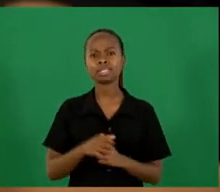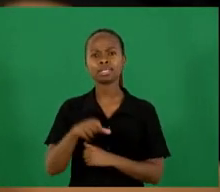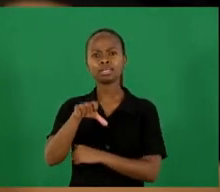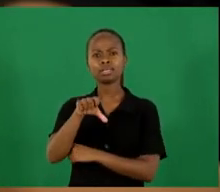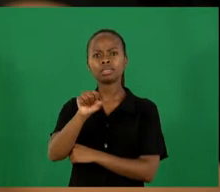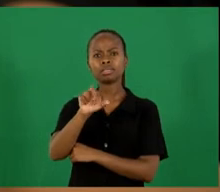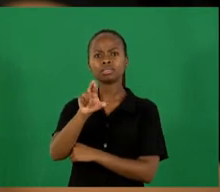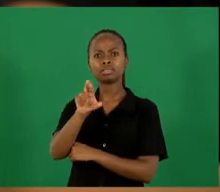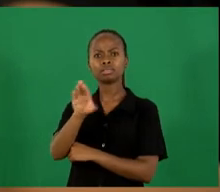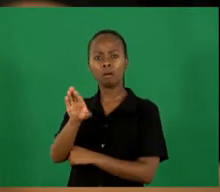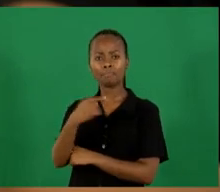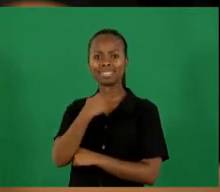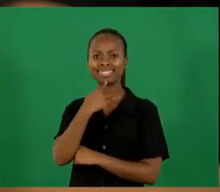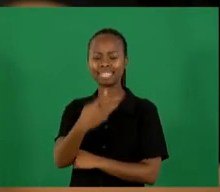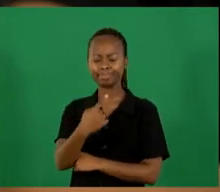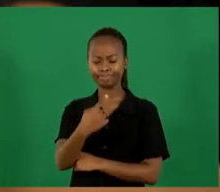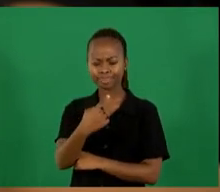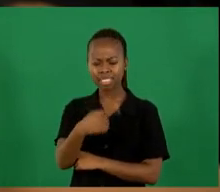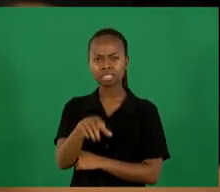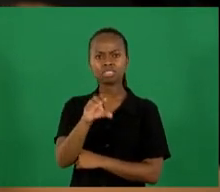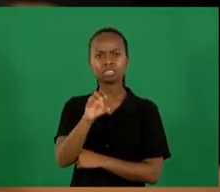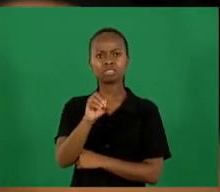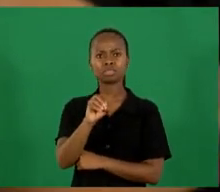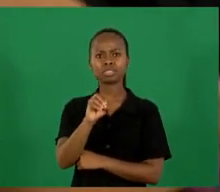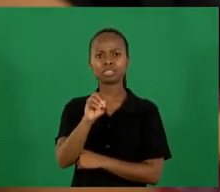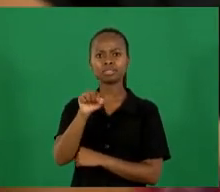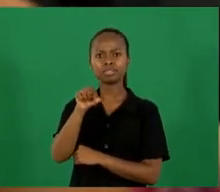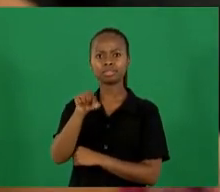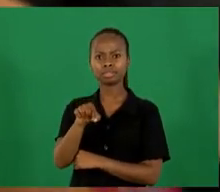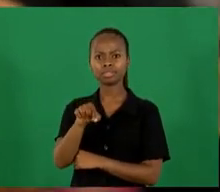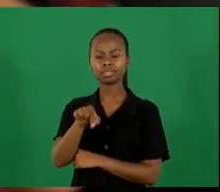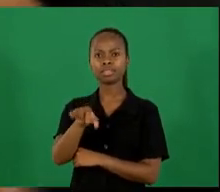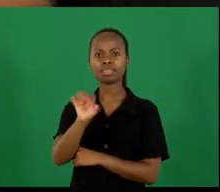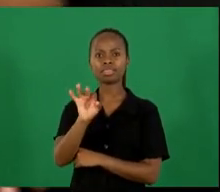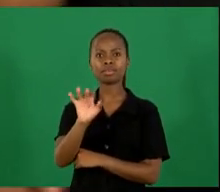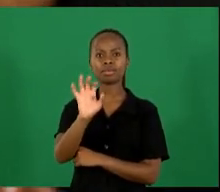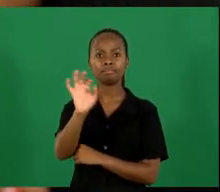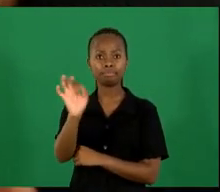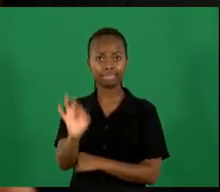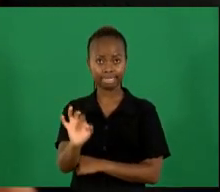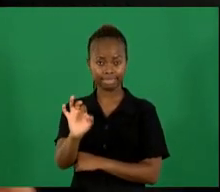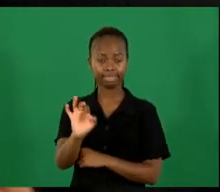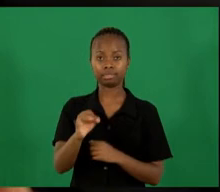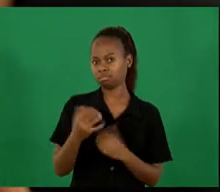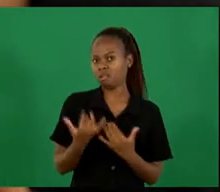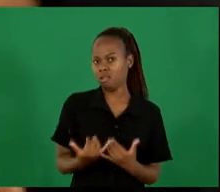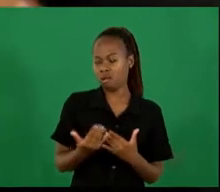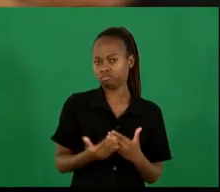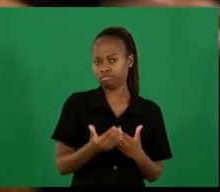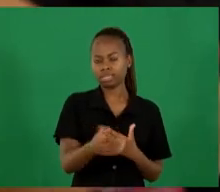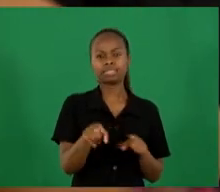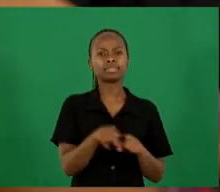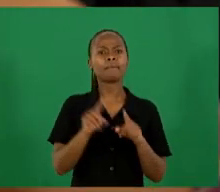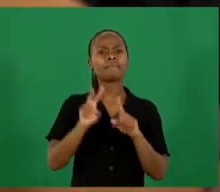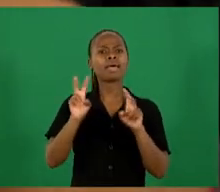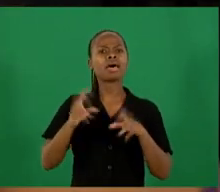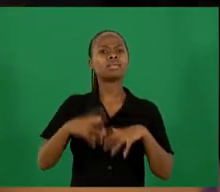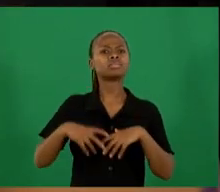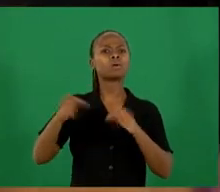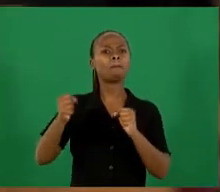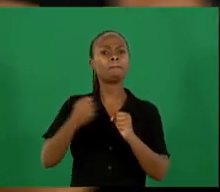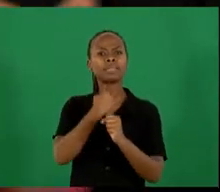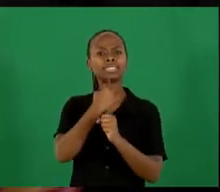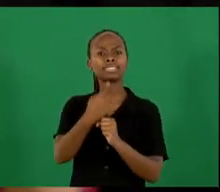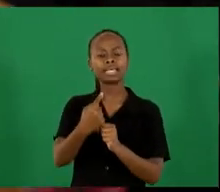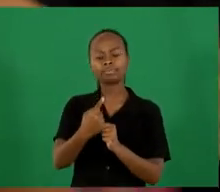of 0.3% so early in the year, and with Eskom predicted to implement load shedding for more than 200